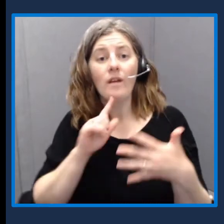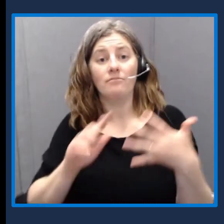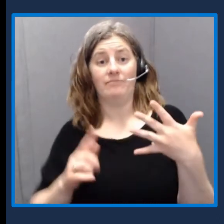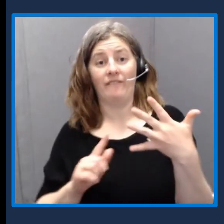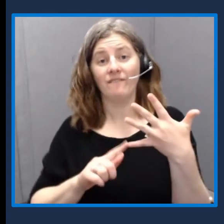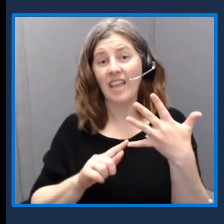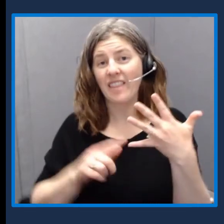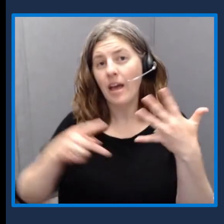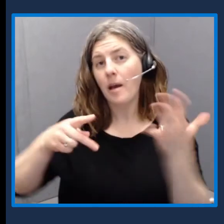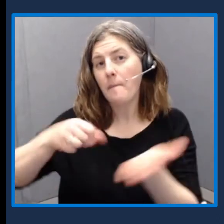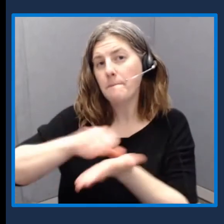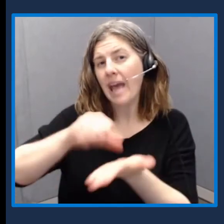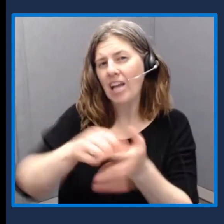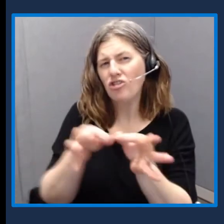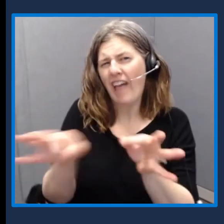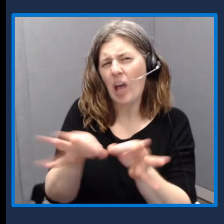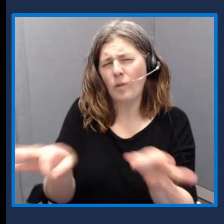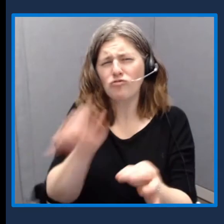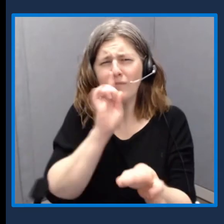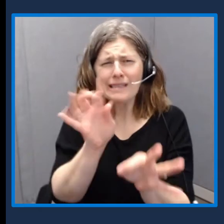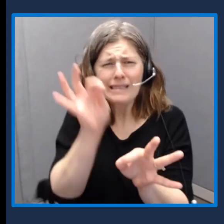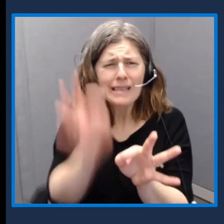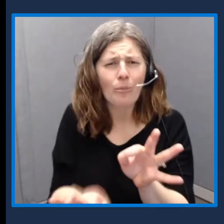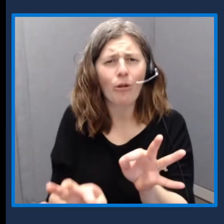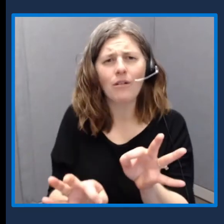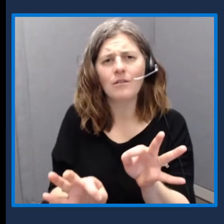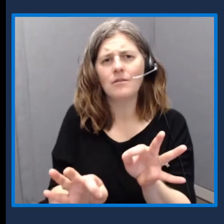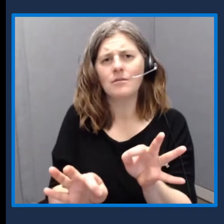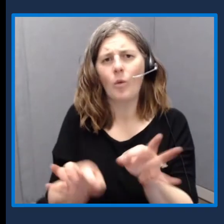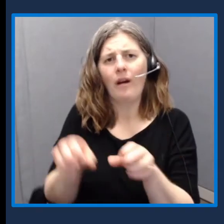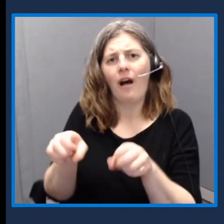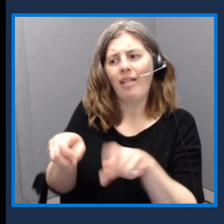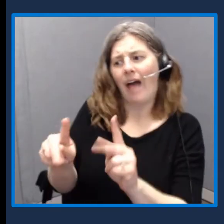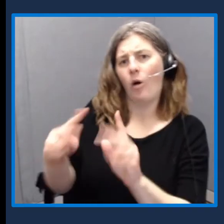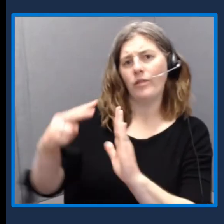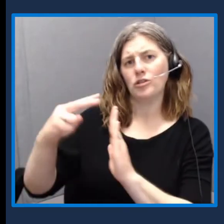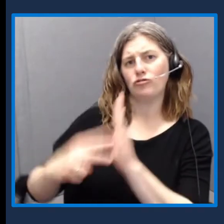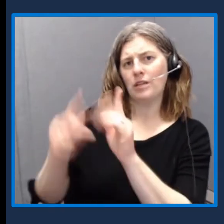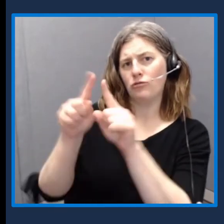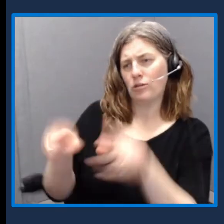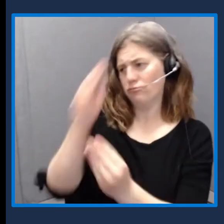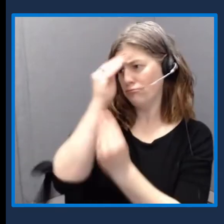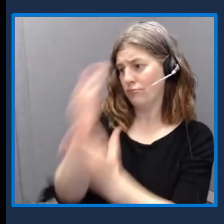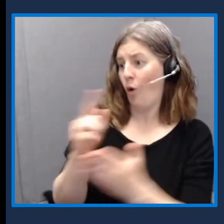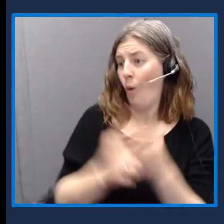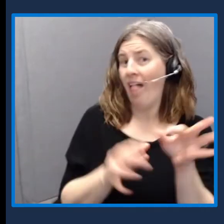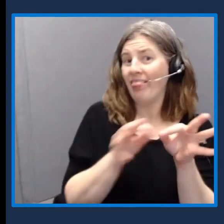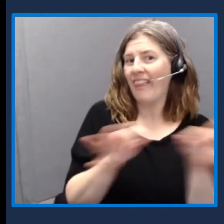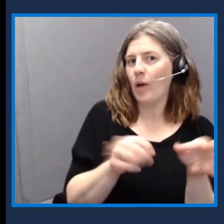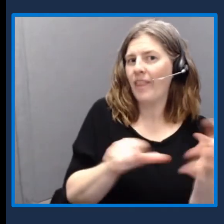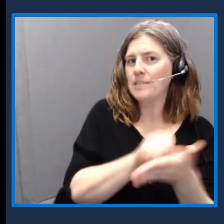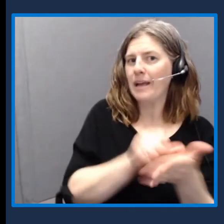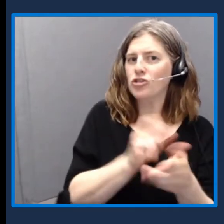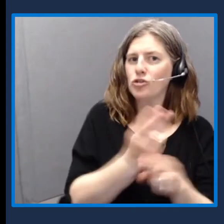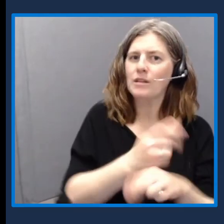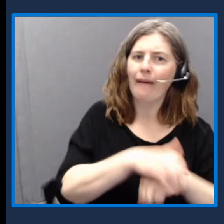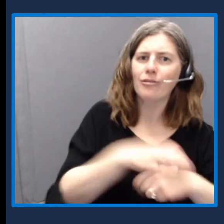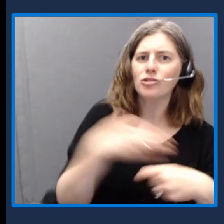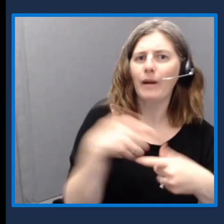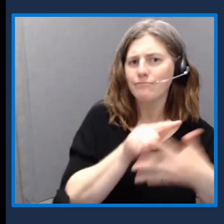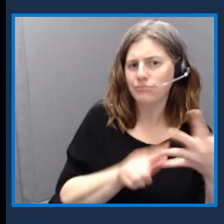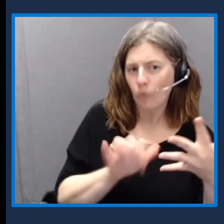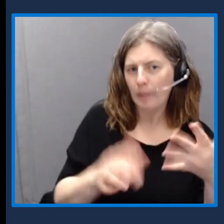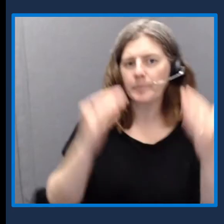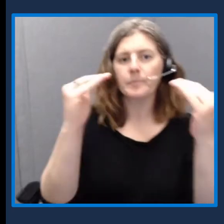language because that's one of those really simple ones that will just simply let the screen reader, for example, know what language is this page using for the content. And